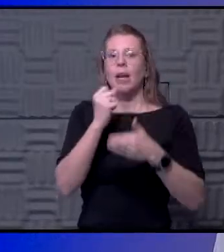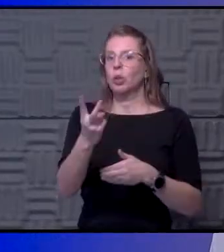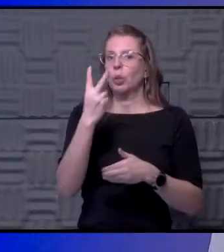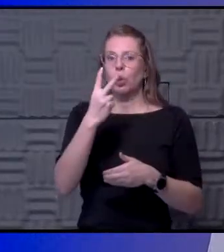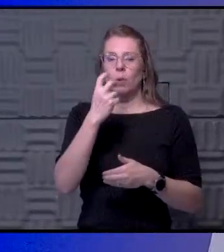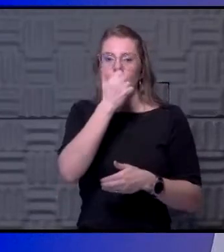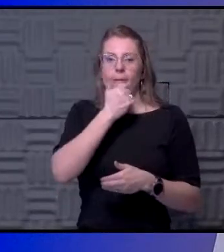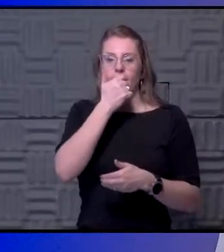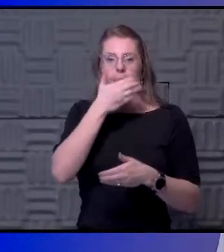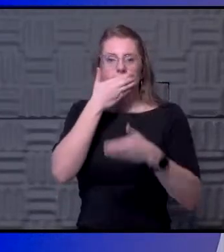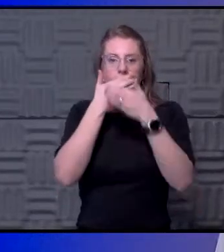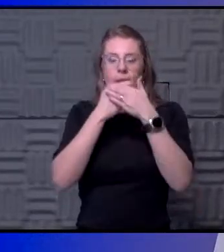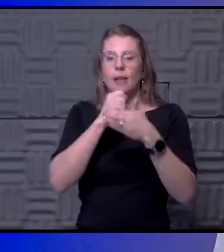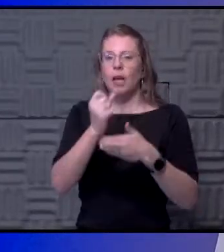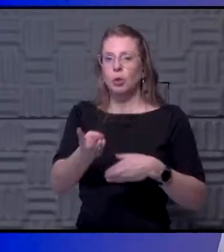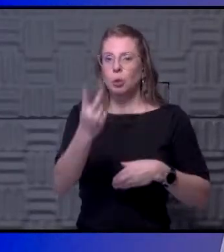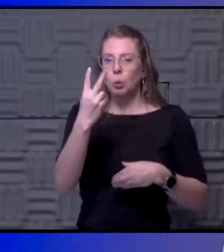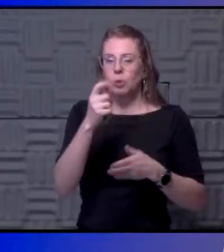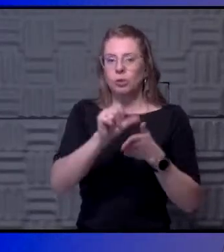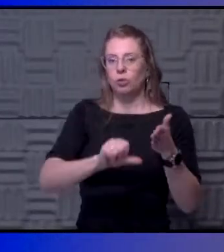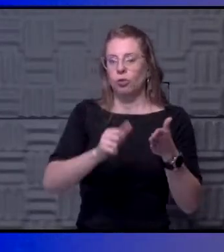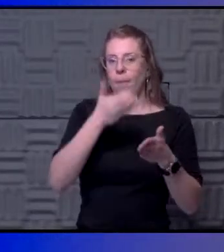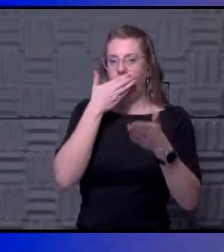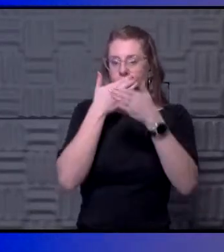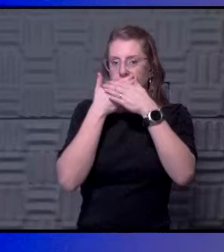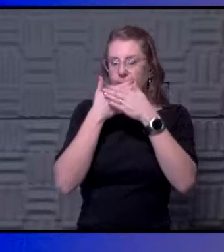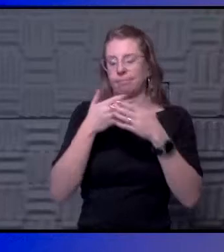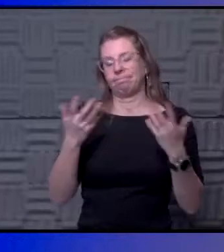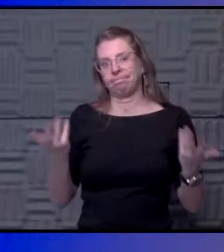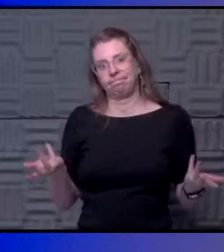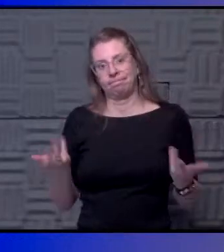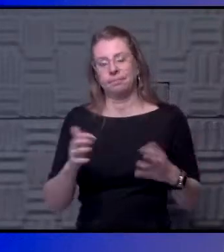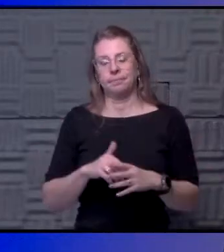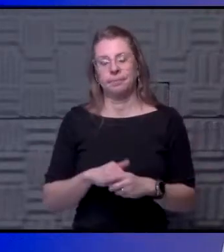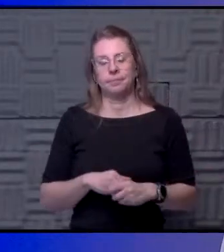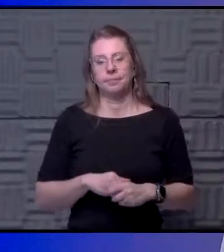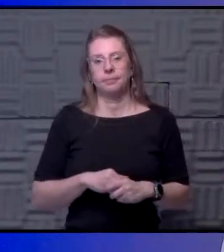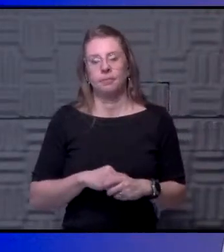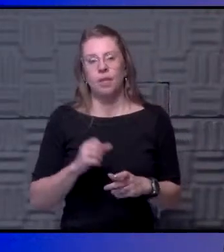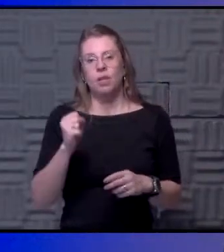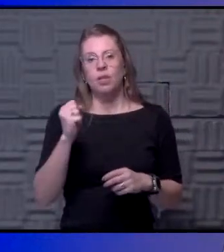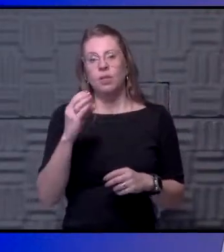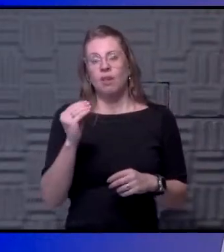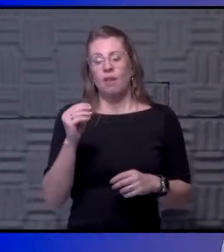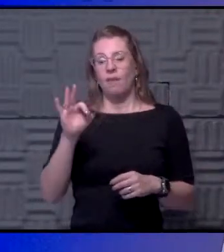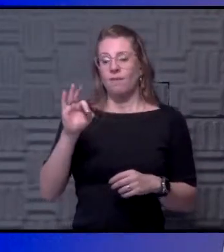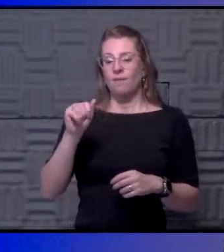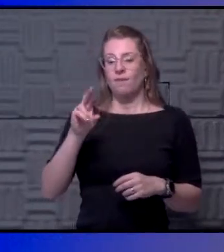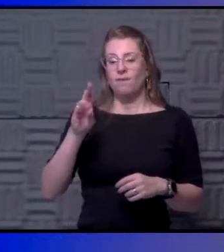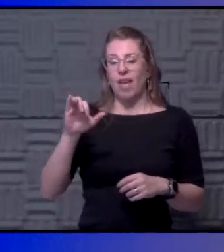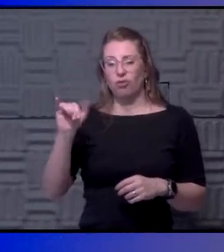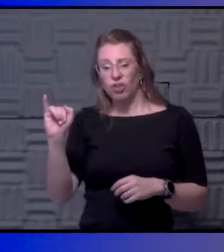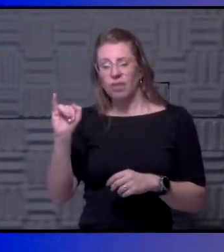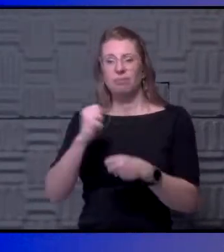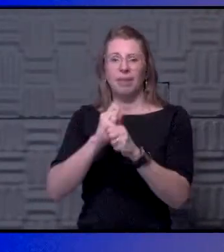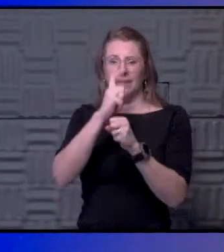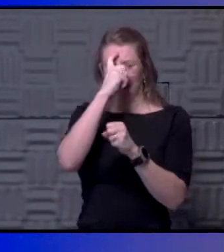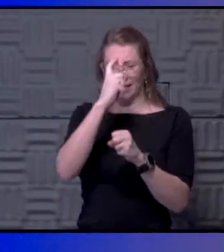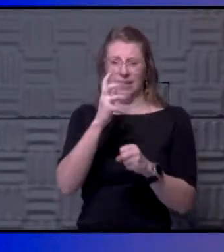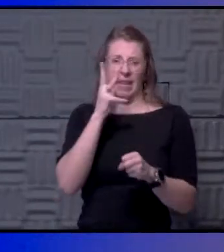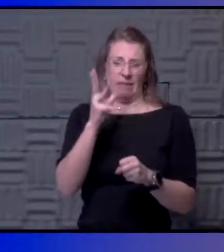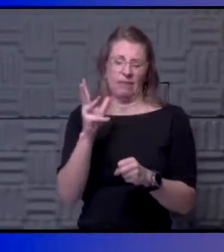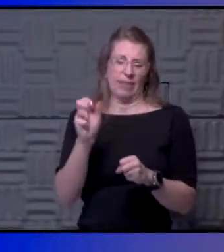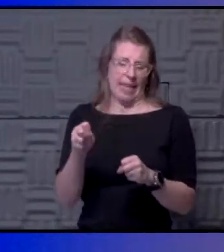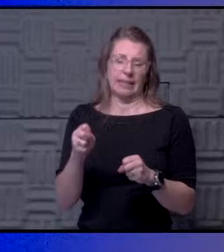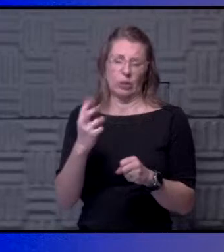masks and not two surgical masks. So that's the caveat for that. But again, to Dr. Fauci's words, it would make common sense if you do. Just